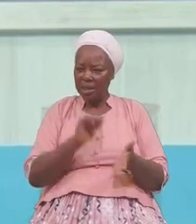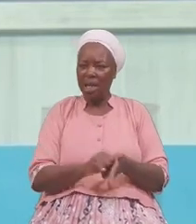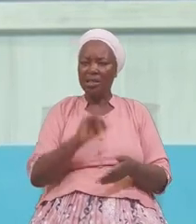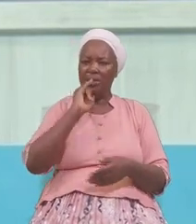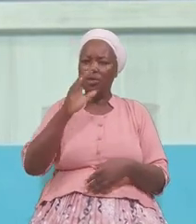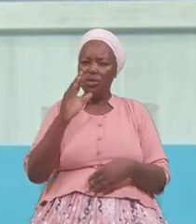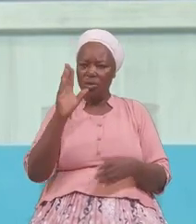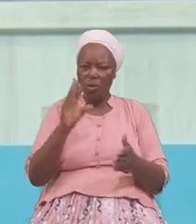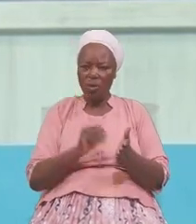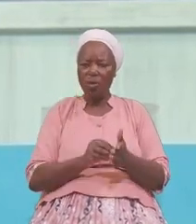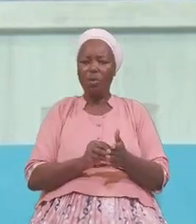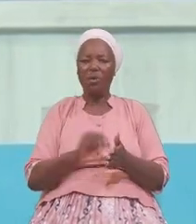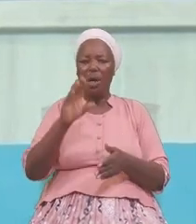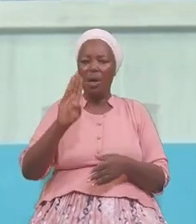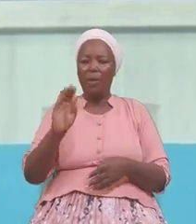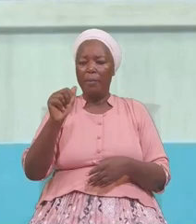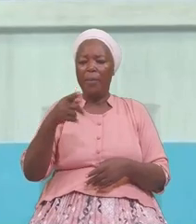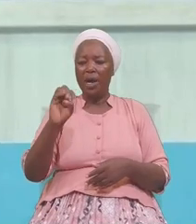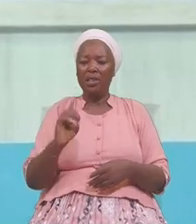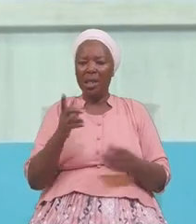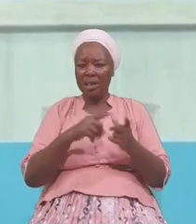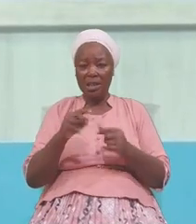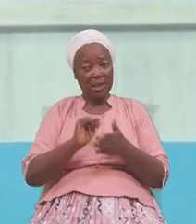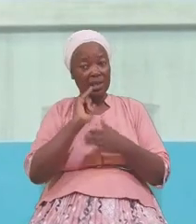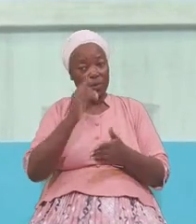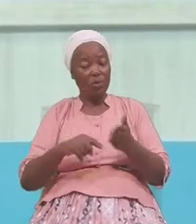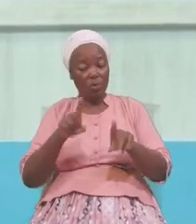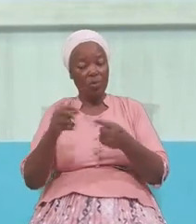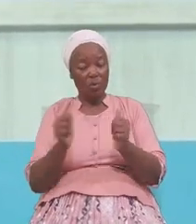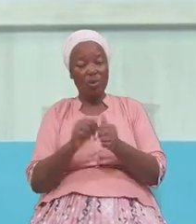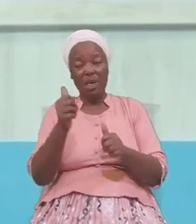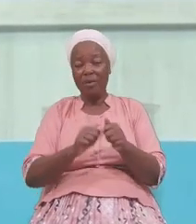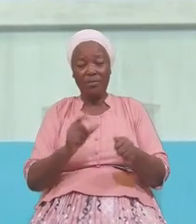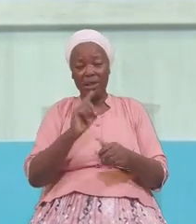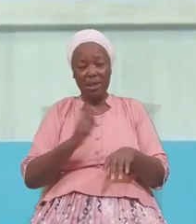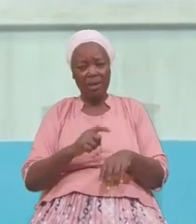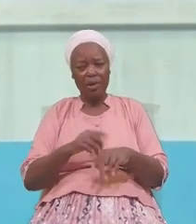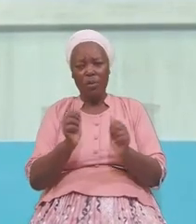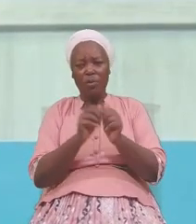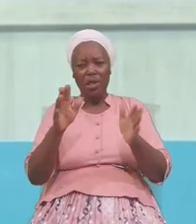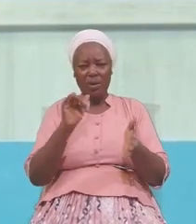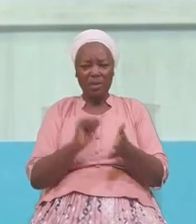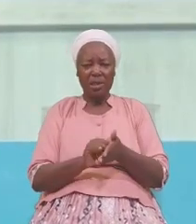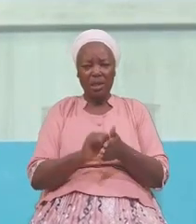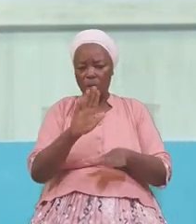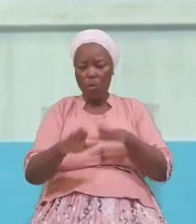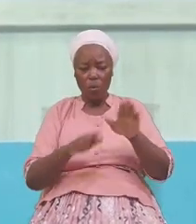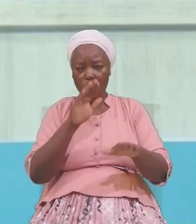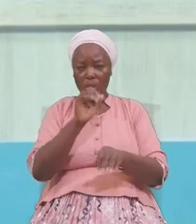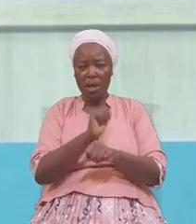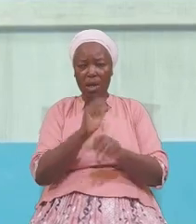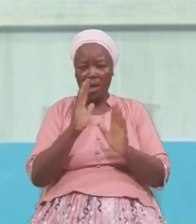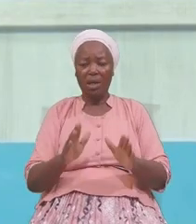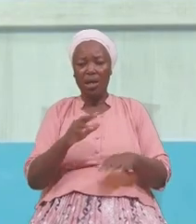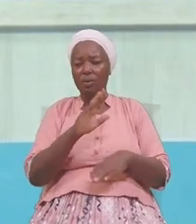your badge, and that is what you go with every time. Without that walker, without